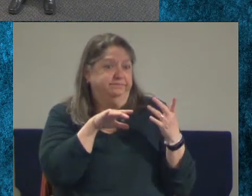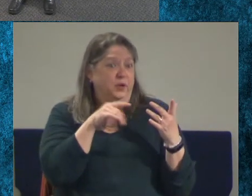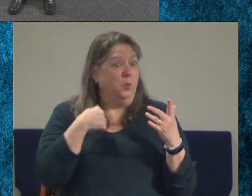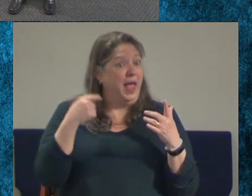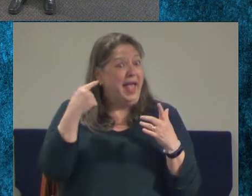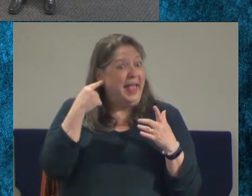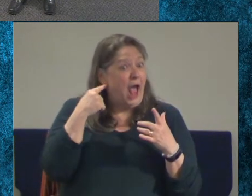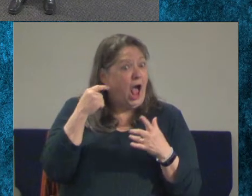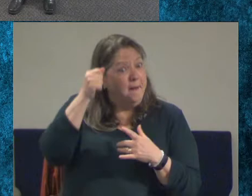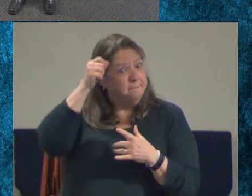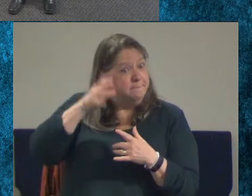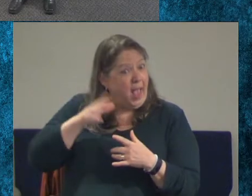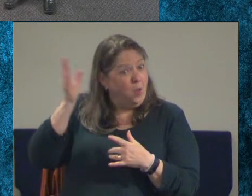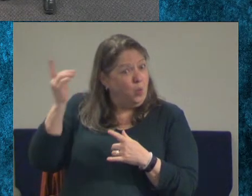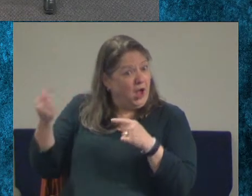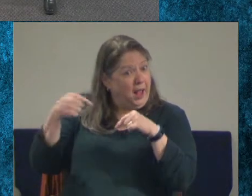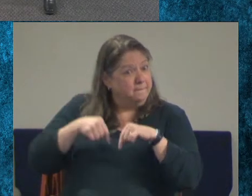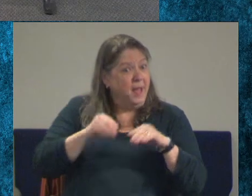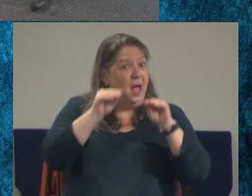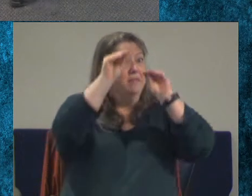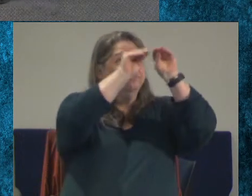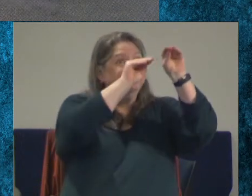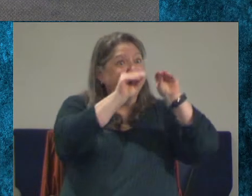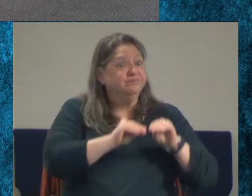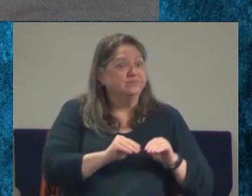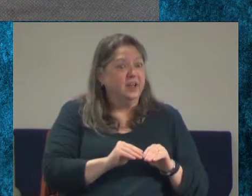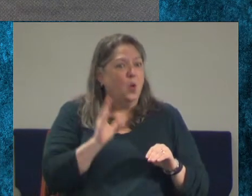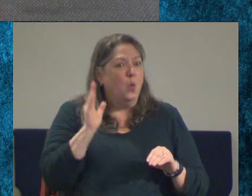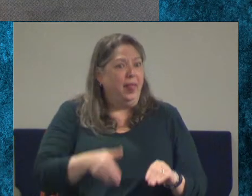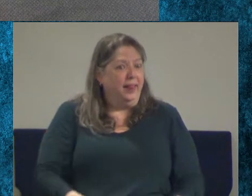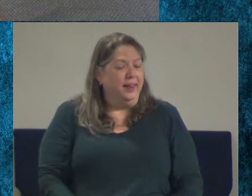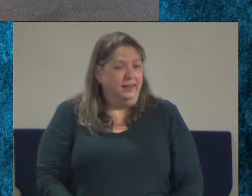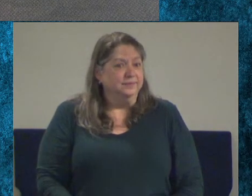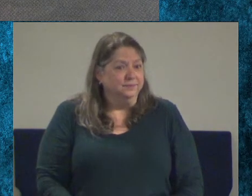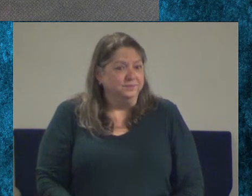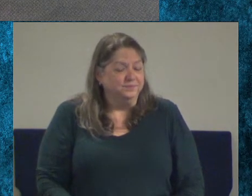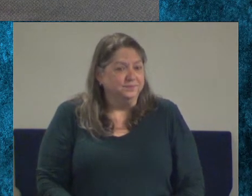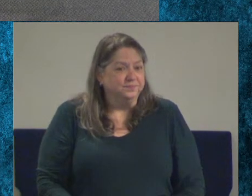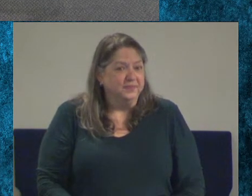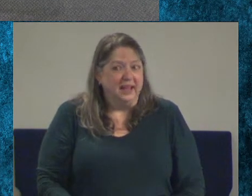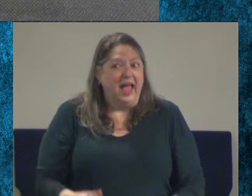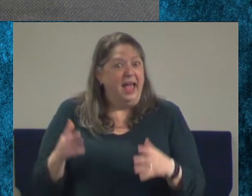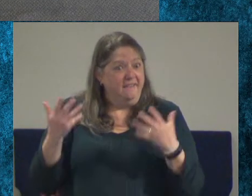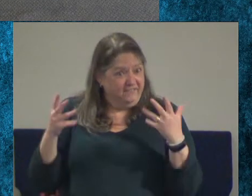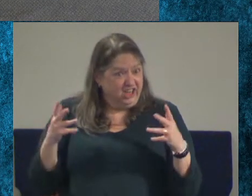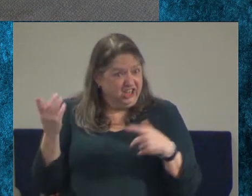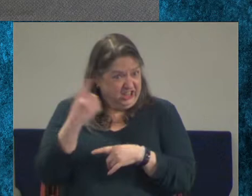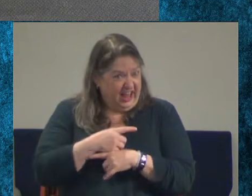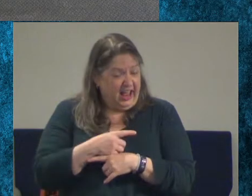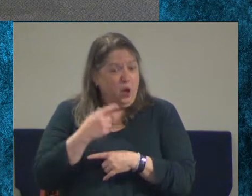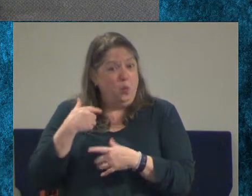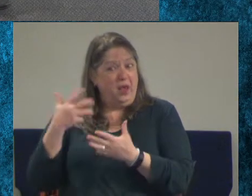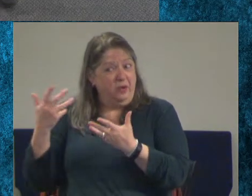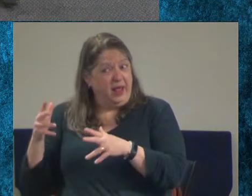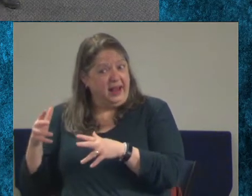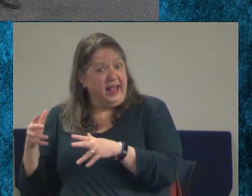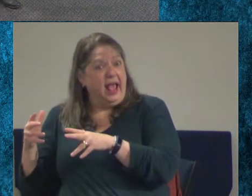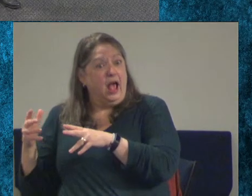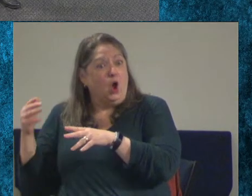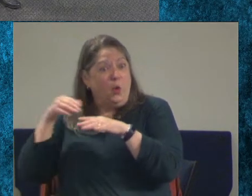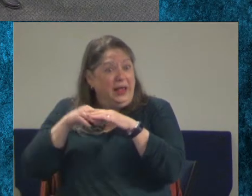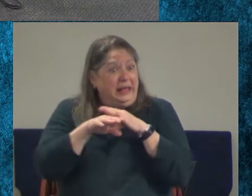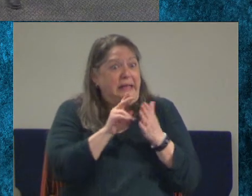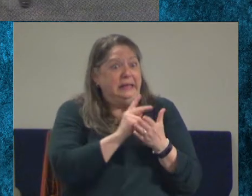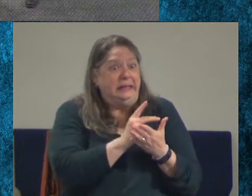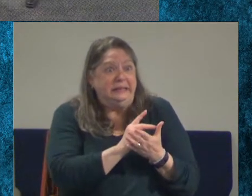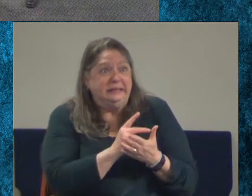know, forward to get home to see our cabinets. So sure enough, evening comes, we're ready to go into our kitchen, you know, and I'm ready to see the,